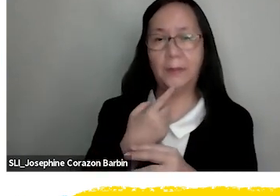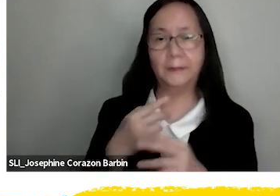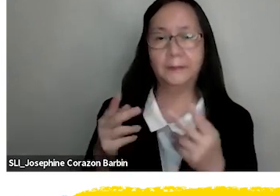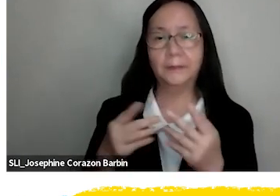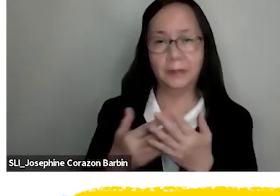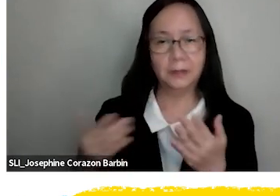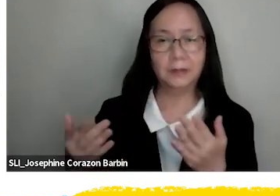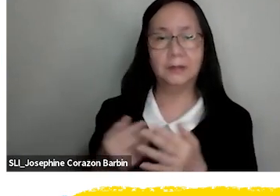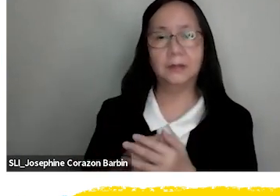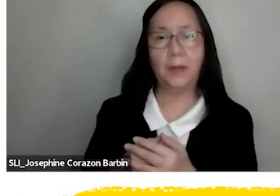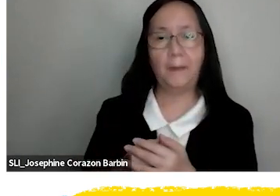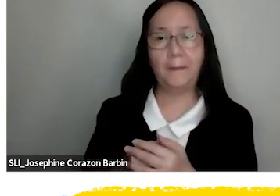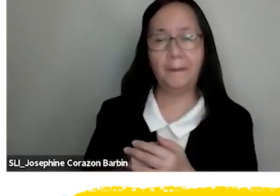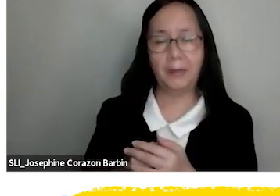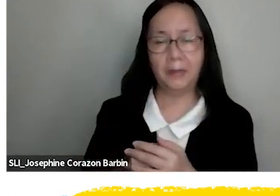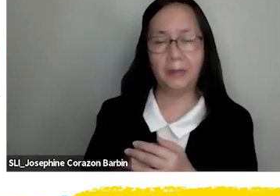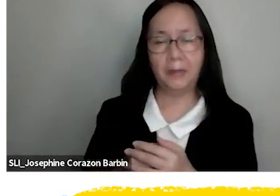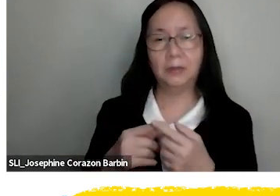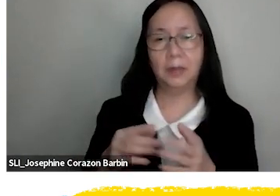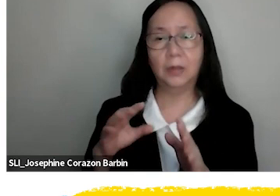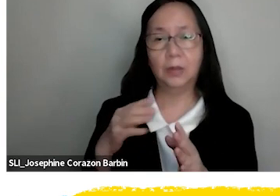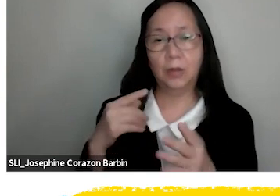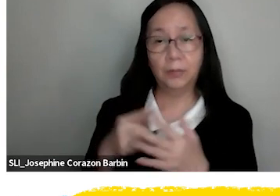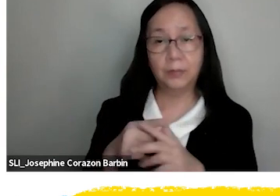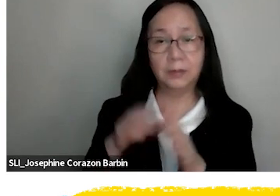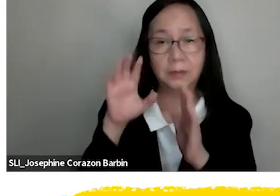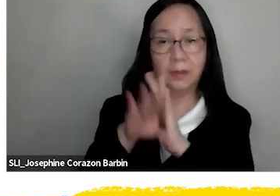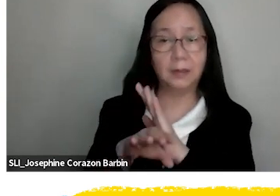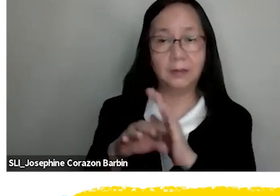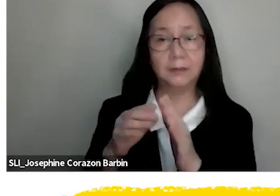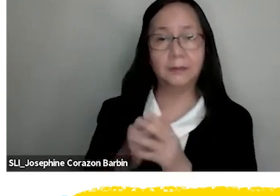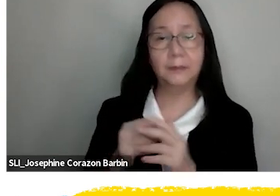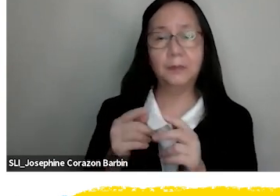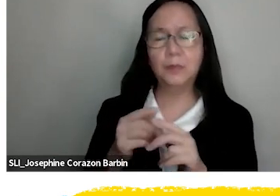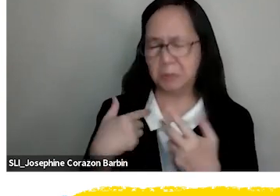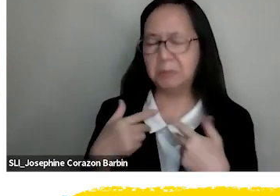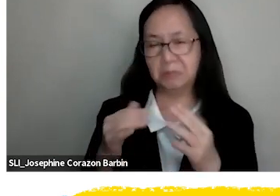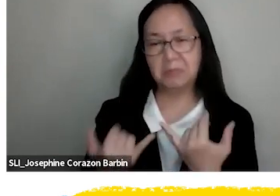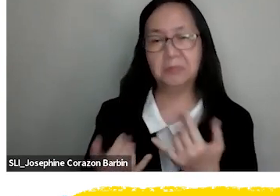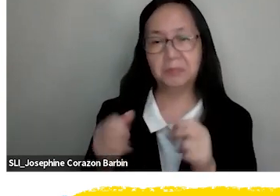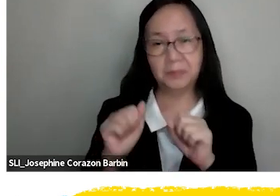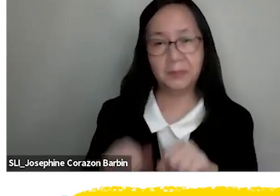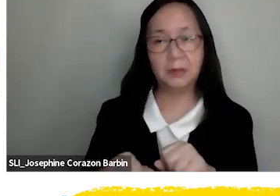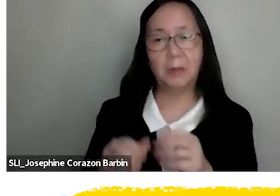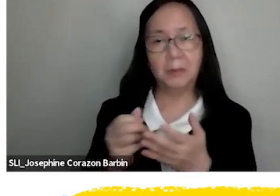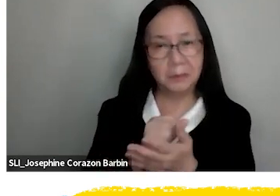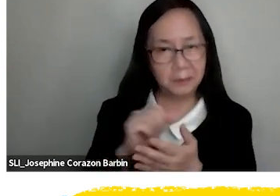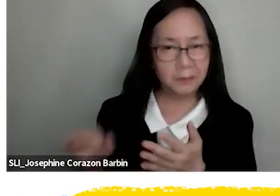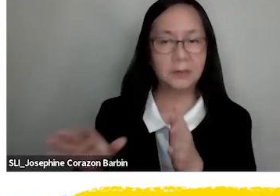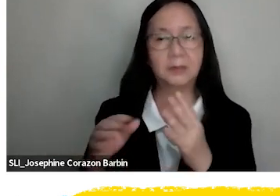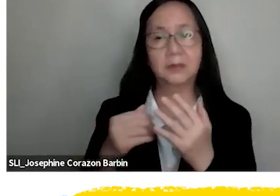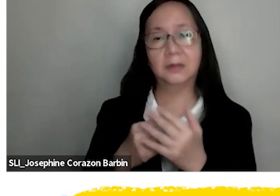complicated crime. We will not be able to get rid of them